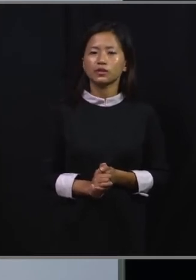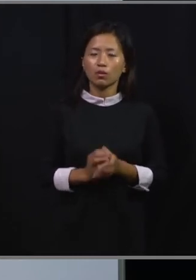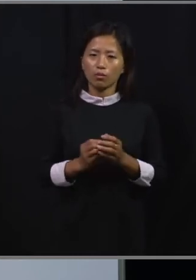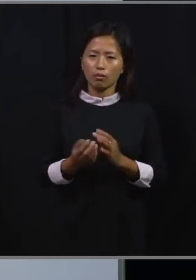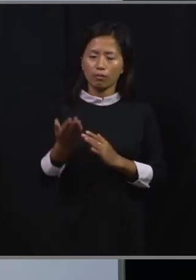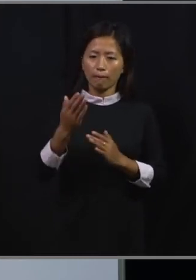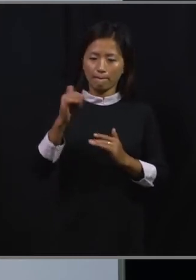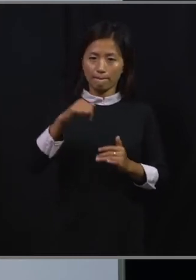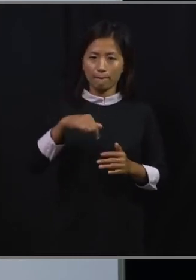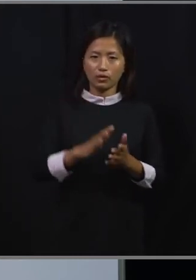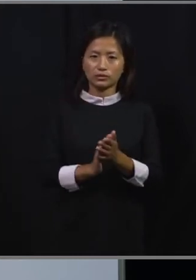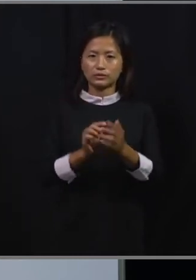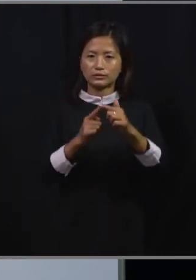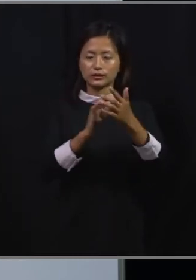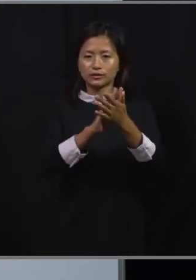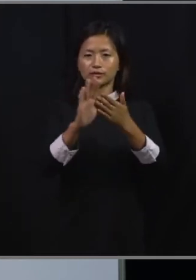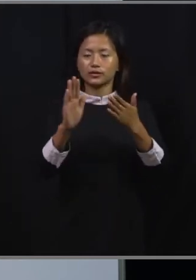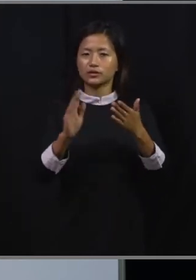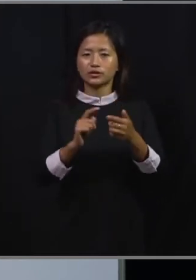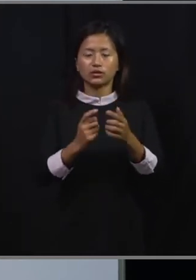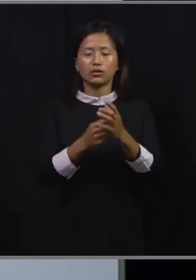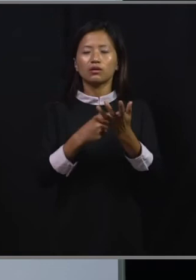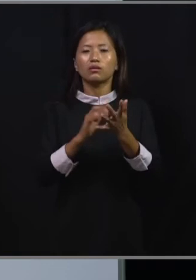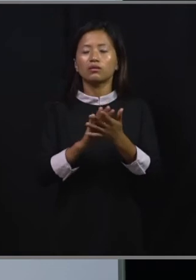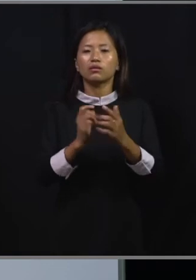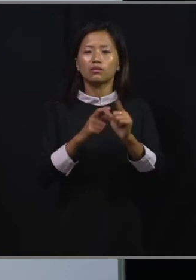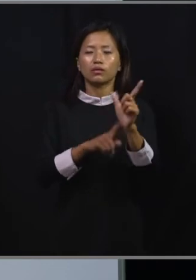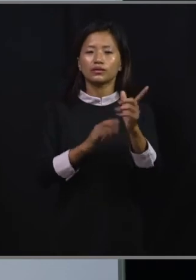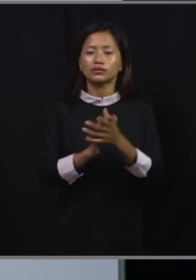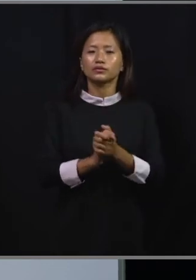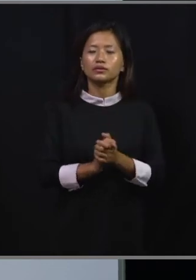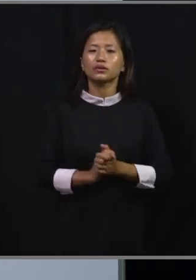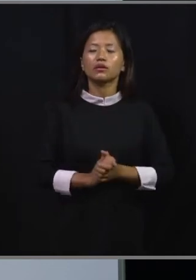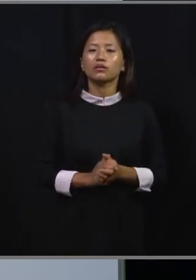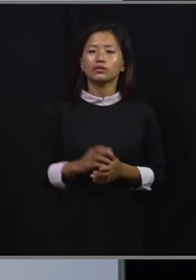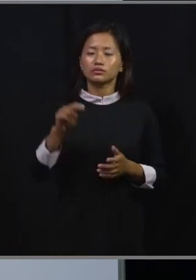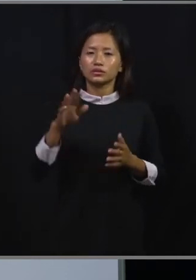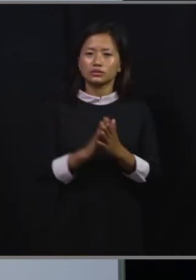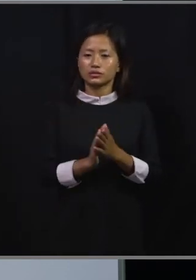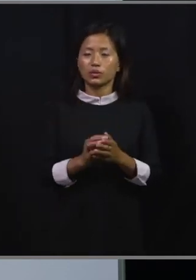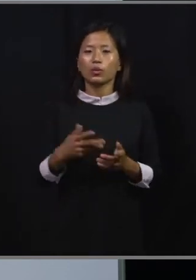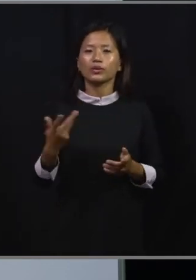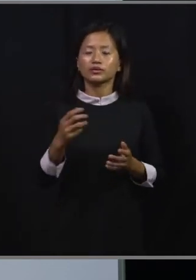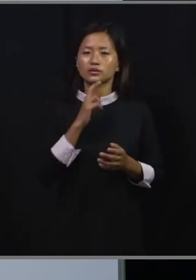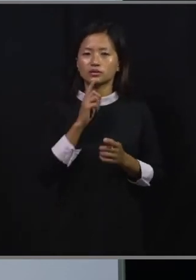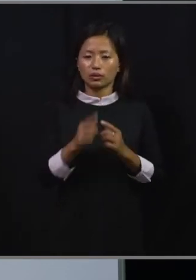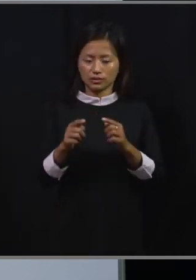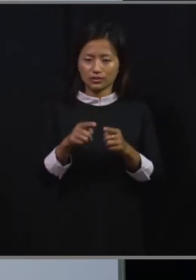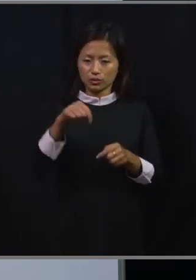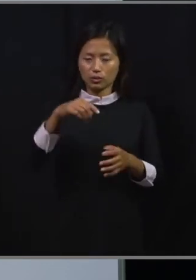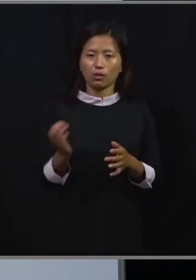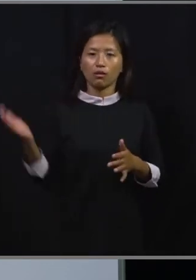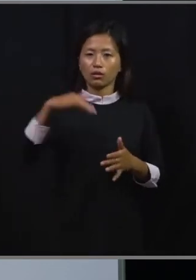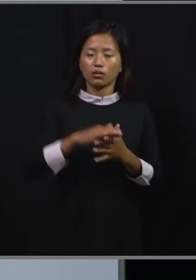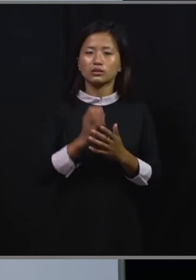theory, we believe that light has two nature. This is particle as well as wave, which is known as the dual nature theorem. Okay, that's what